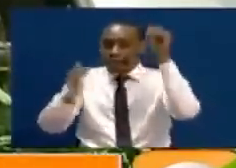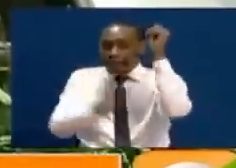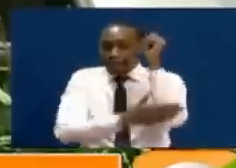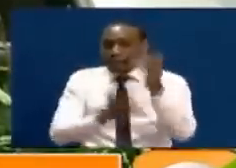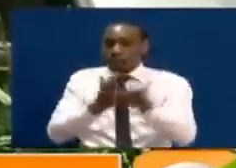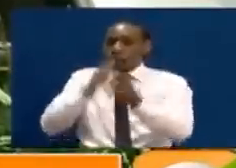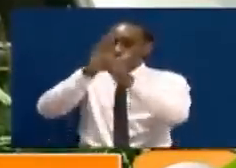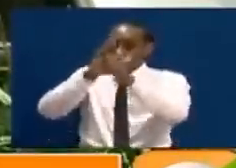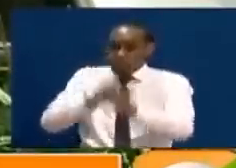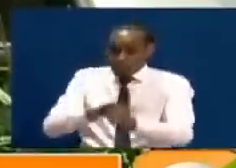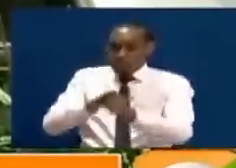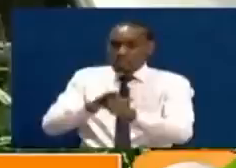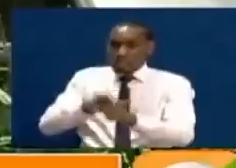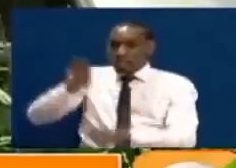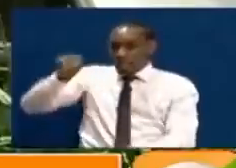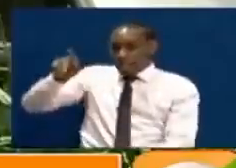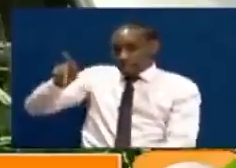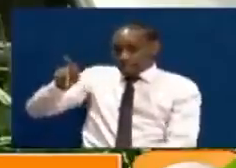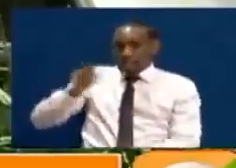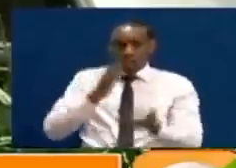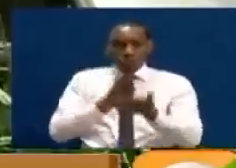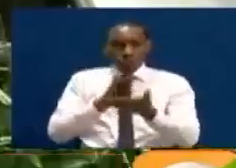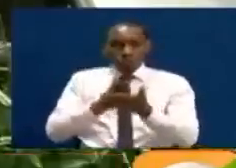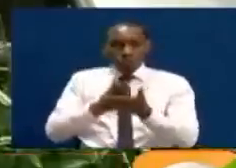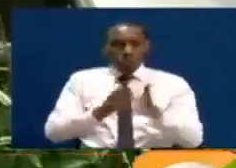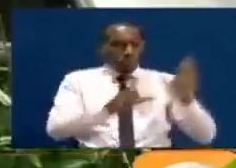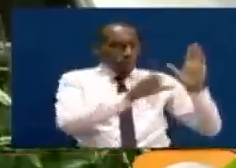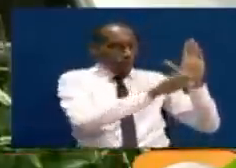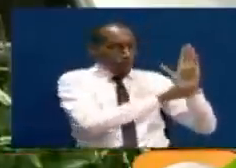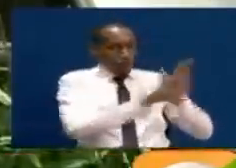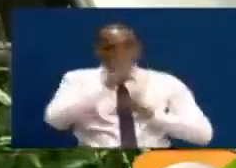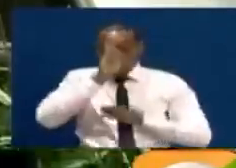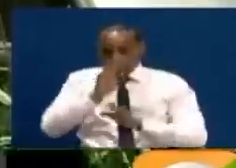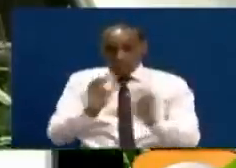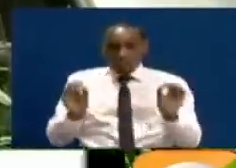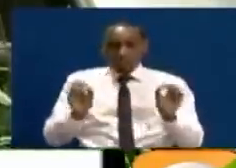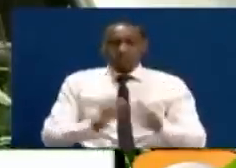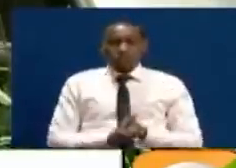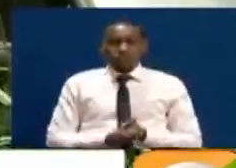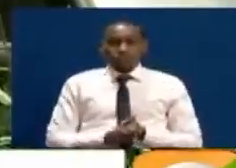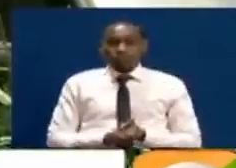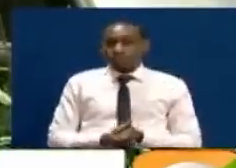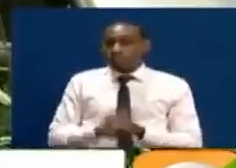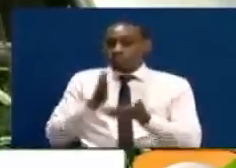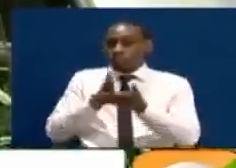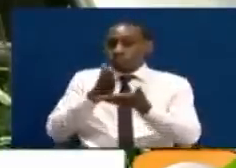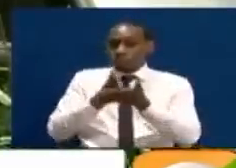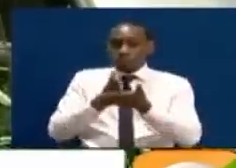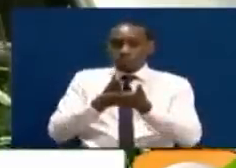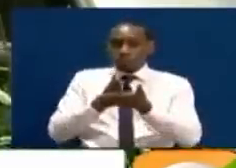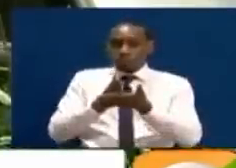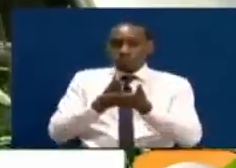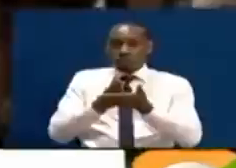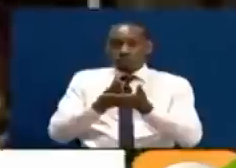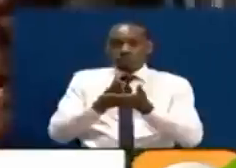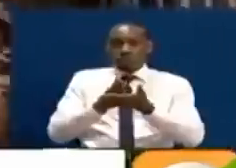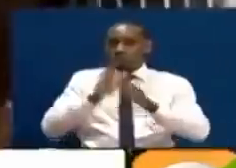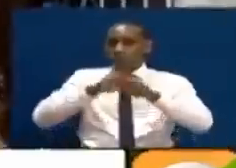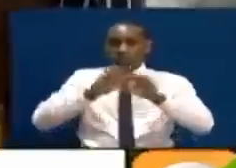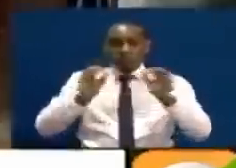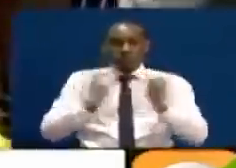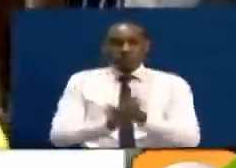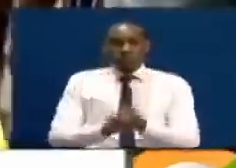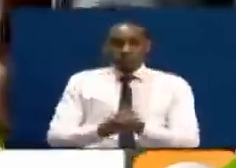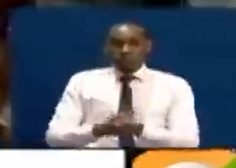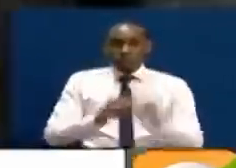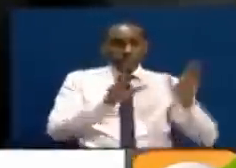Moses, ni kukosea sheria heshima. This is impunity of the highest order. Kuria's